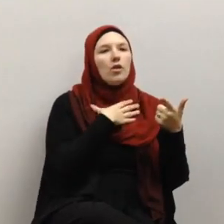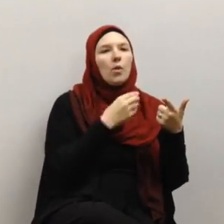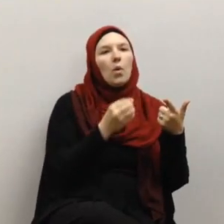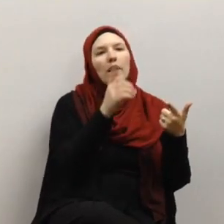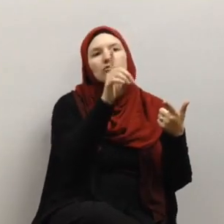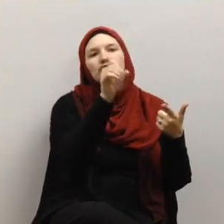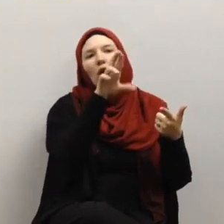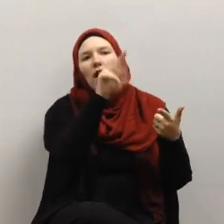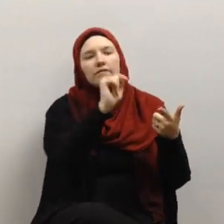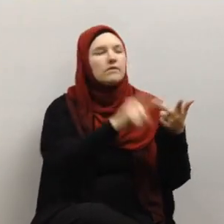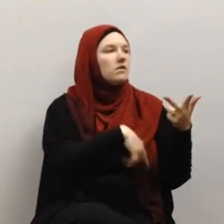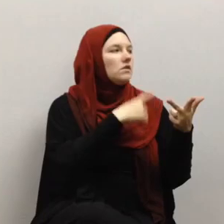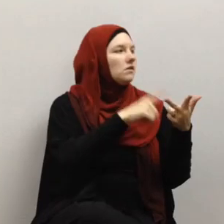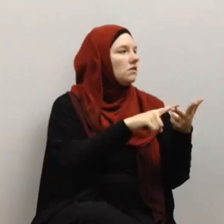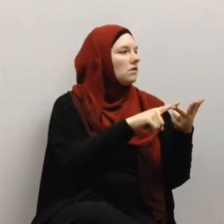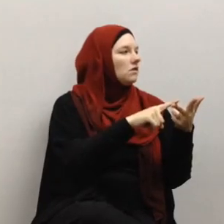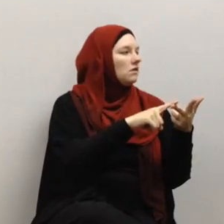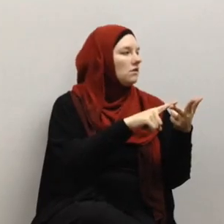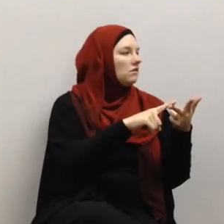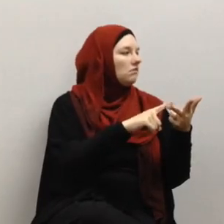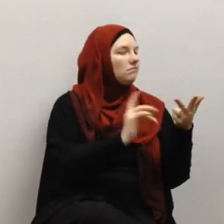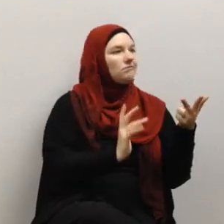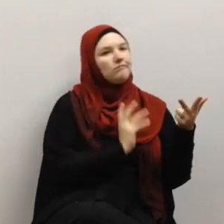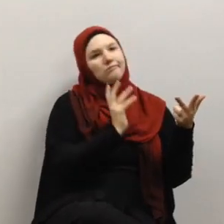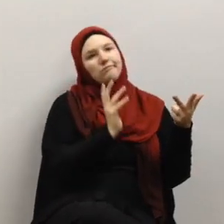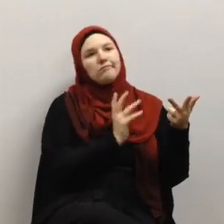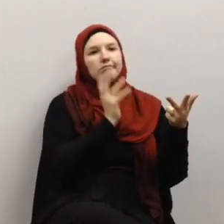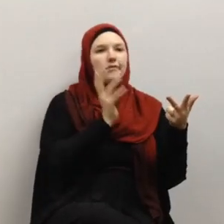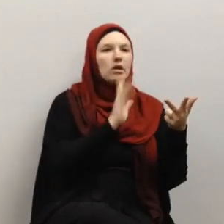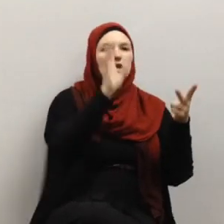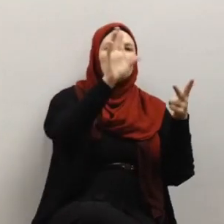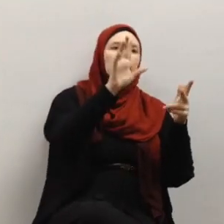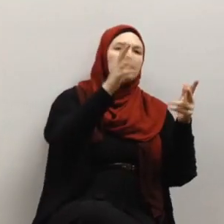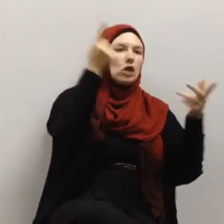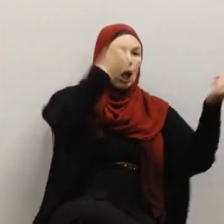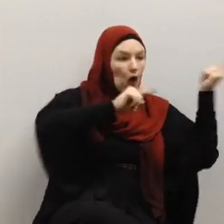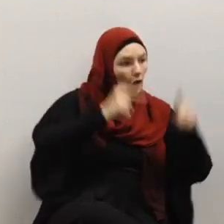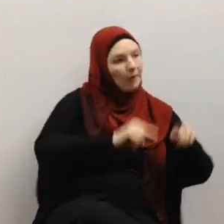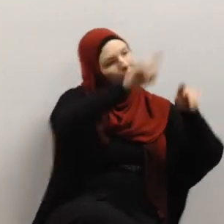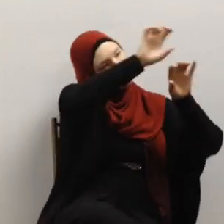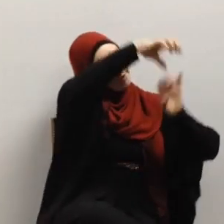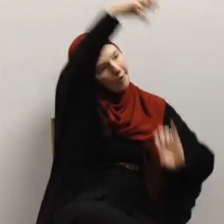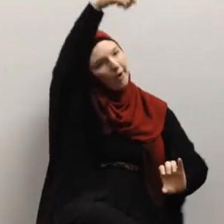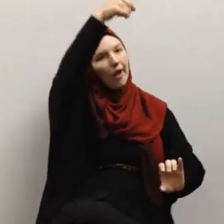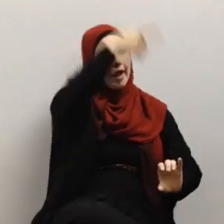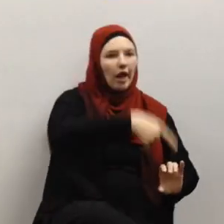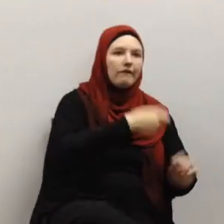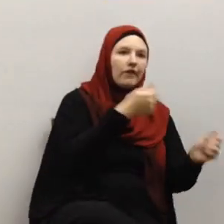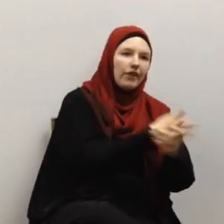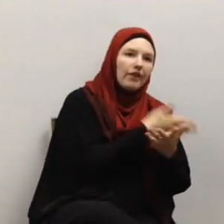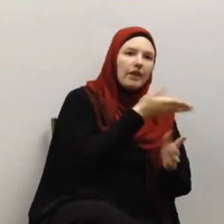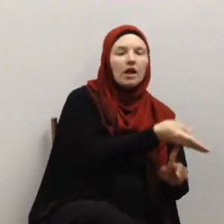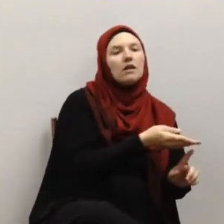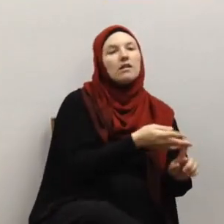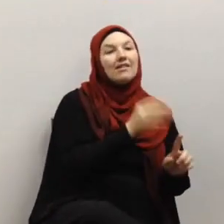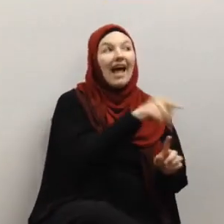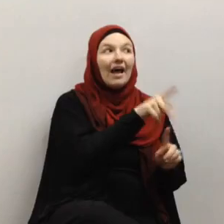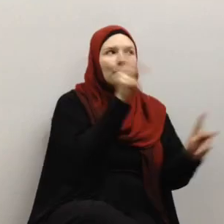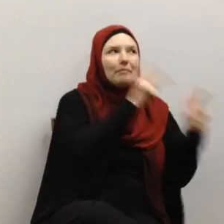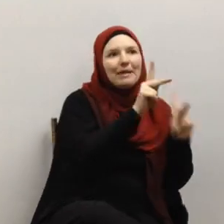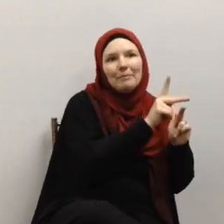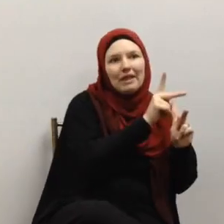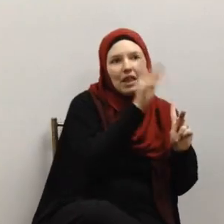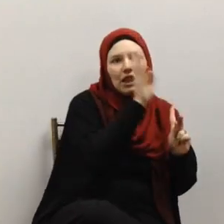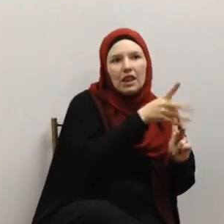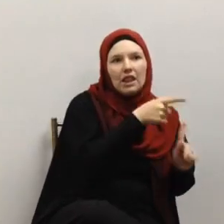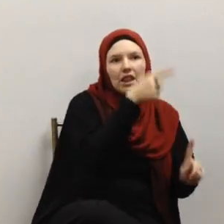draft, or the Bolshevik manifesto. None of that. All of this is people's ideas.